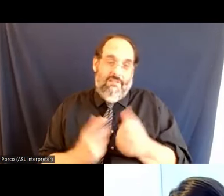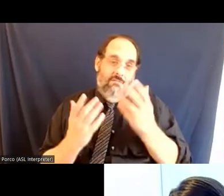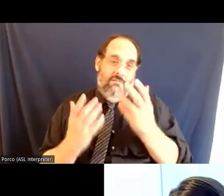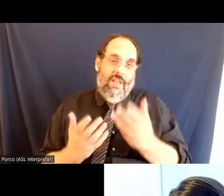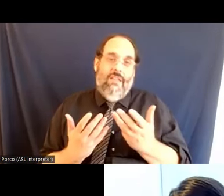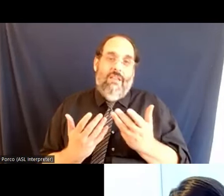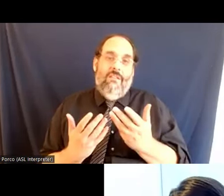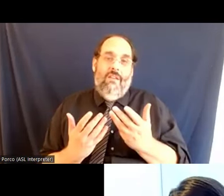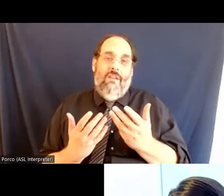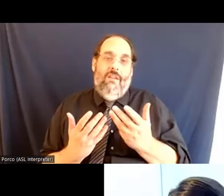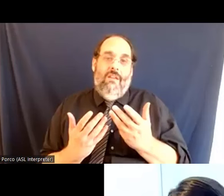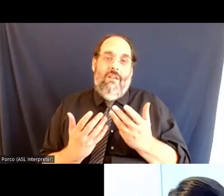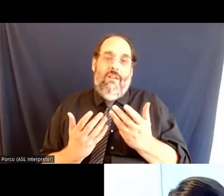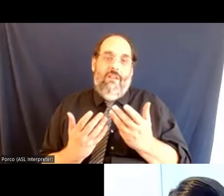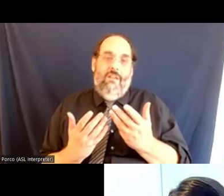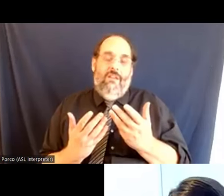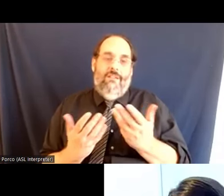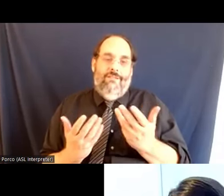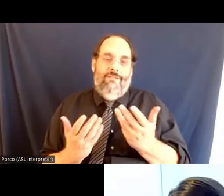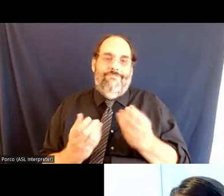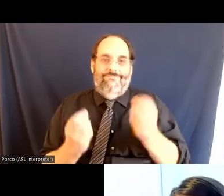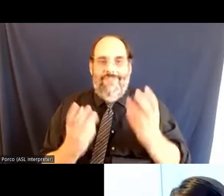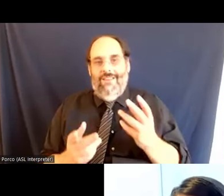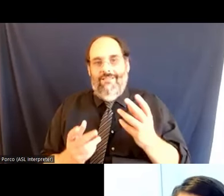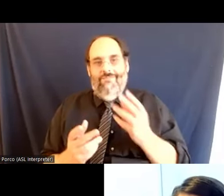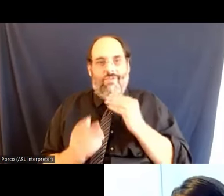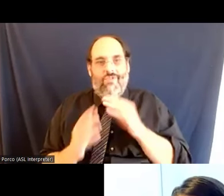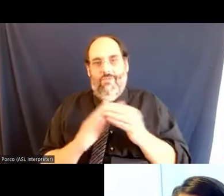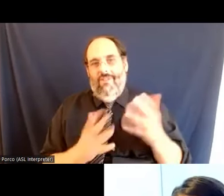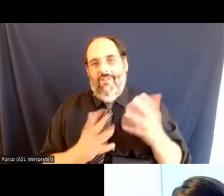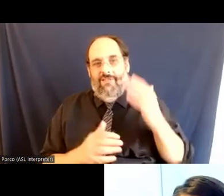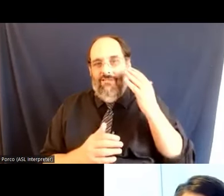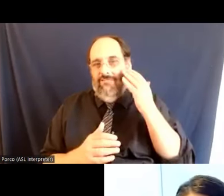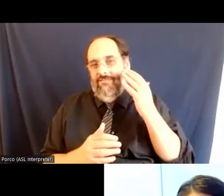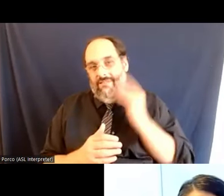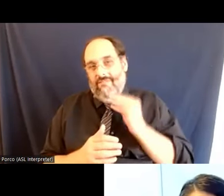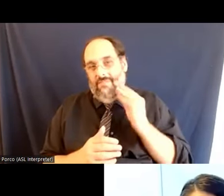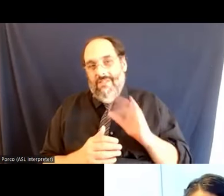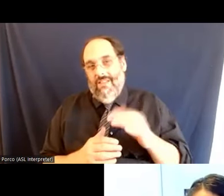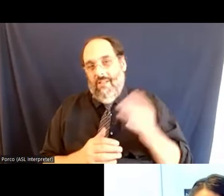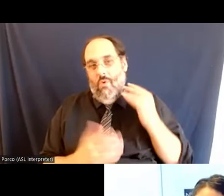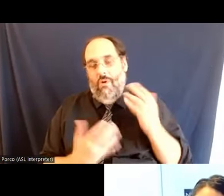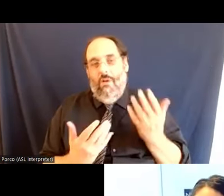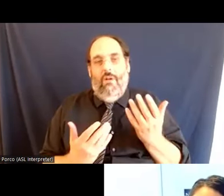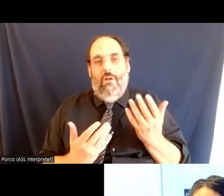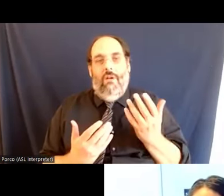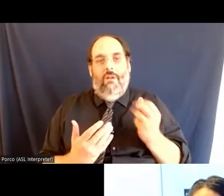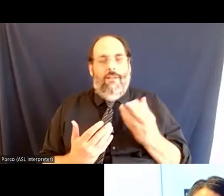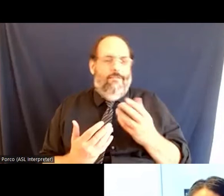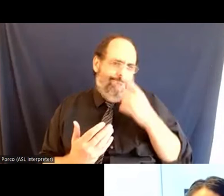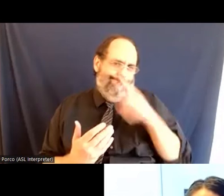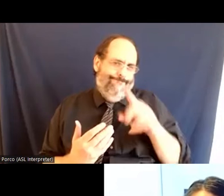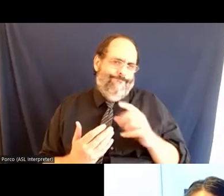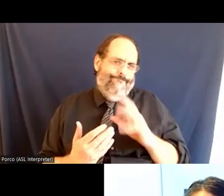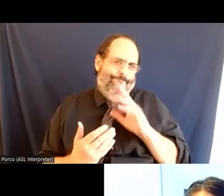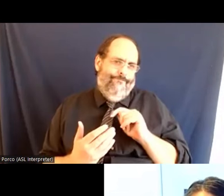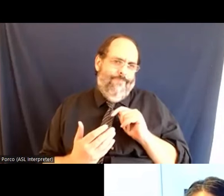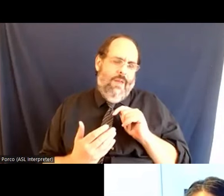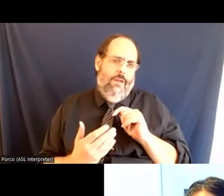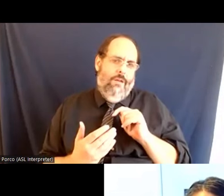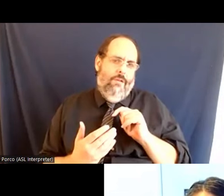is not unfamiliar to many in the Jewish community, and I wondered if you could talk about the work that